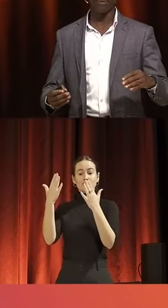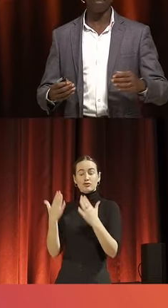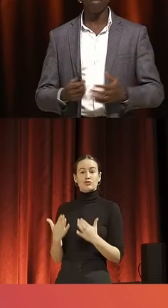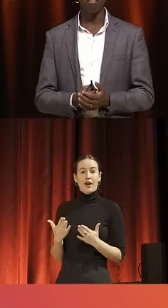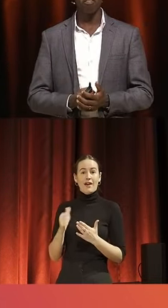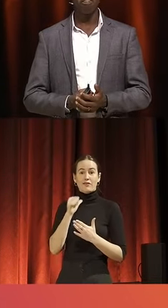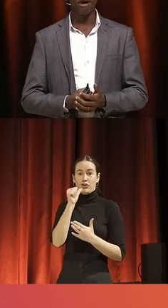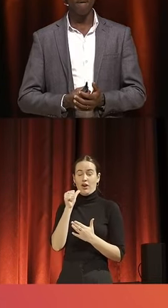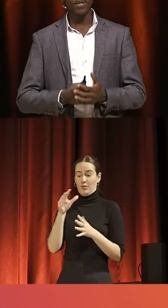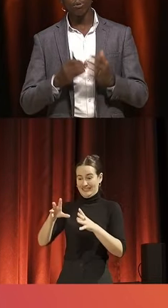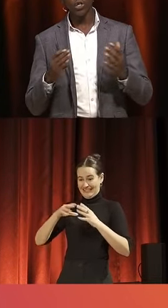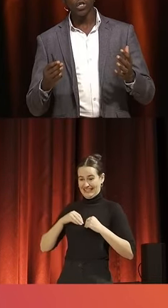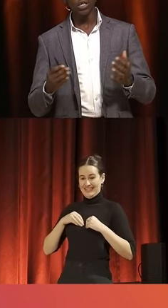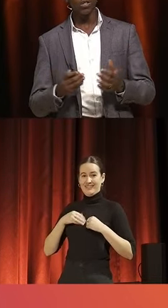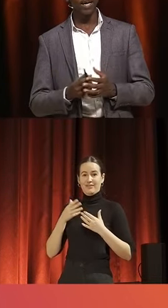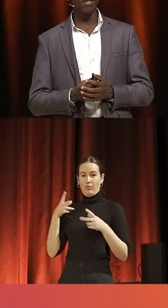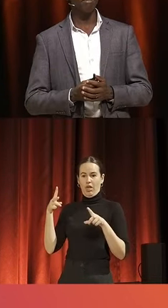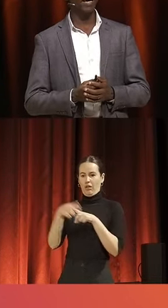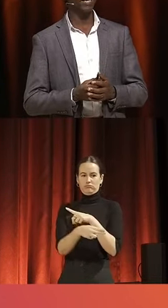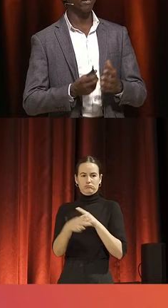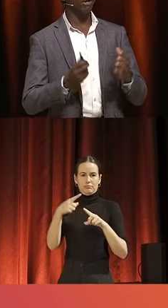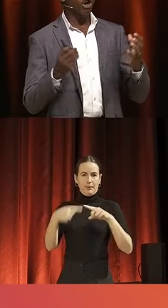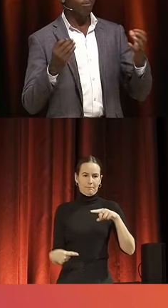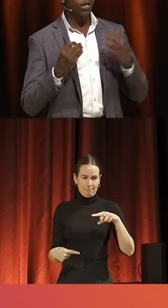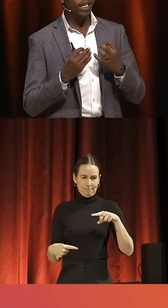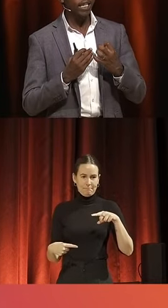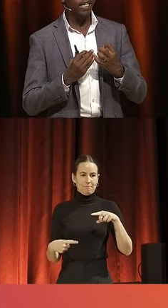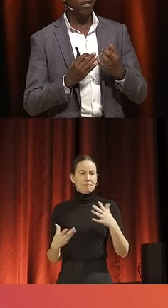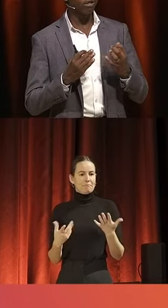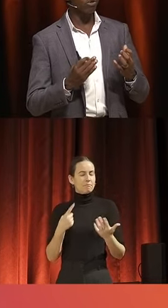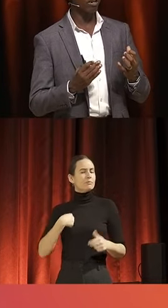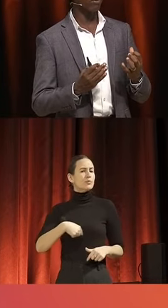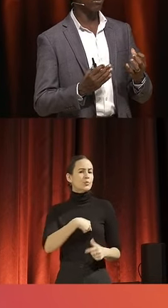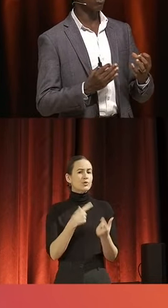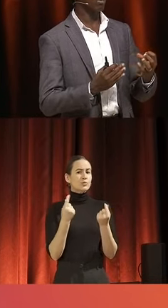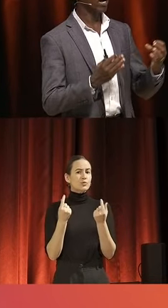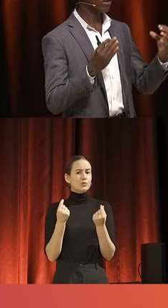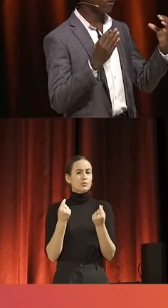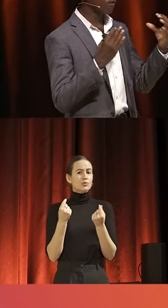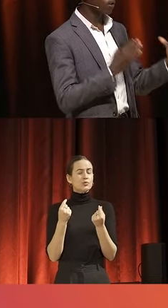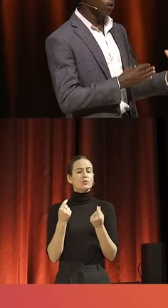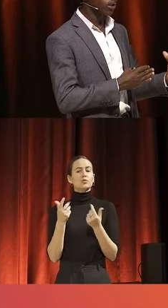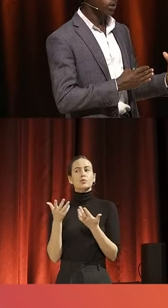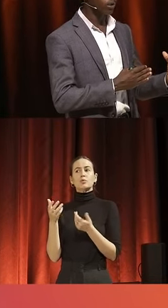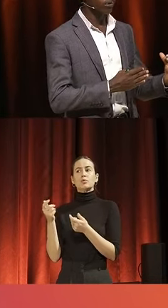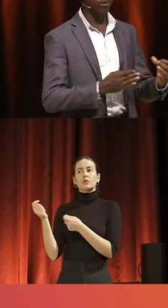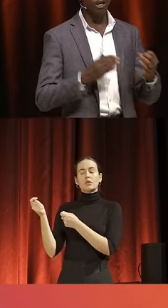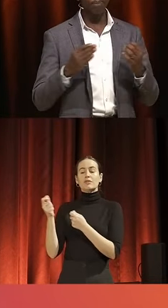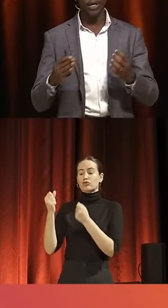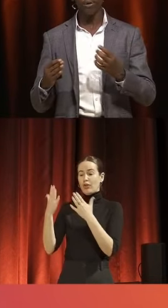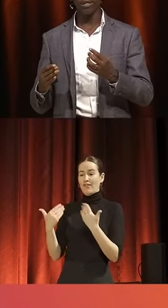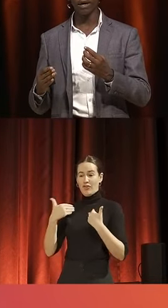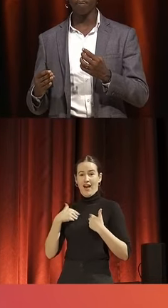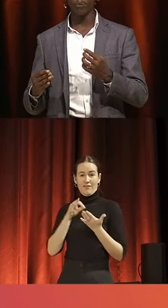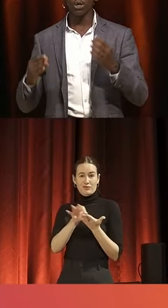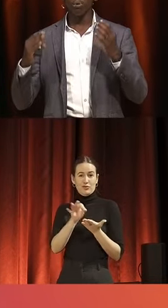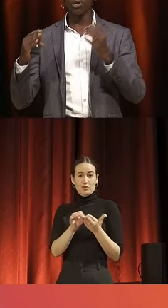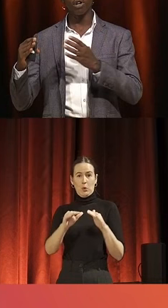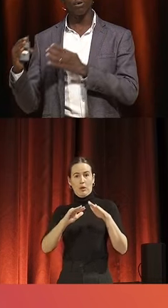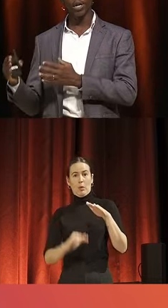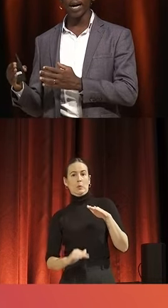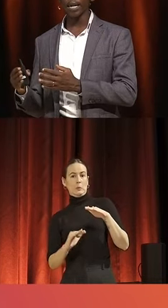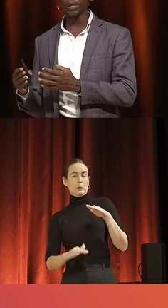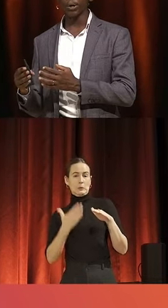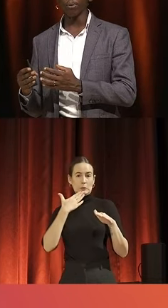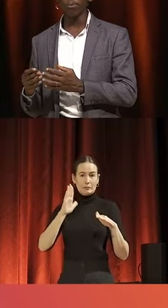off. But then we changed that by bringing in the drivers who had a low score and pairing them with a